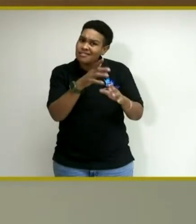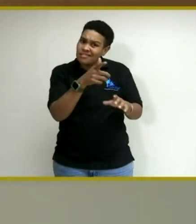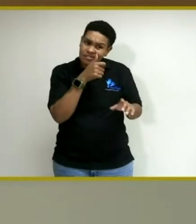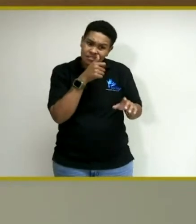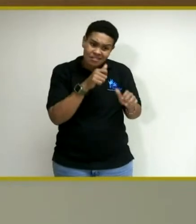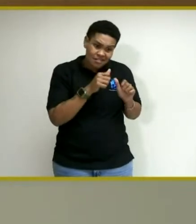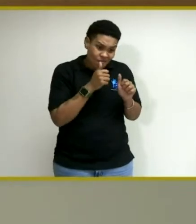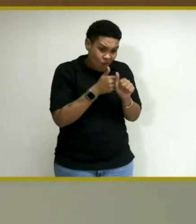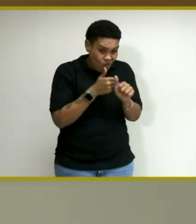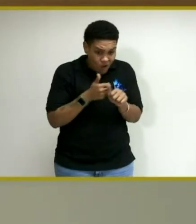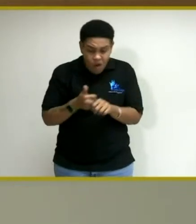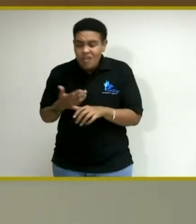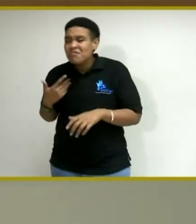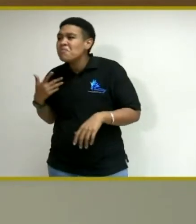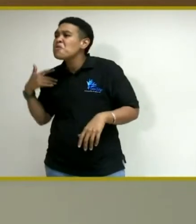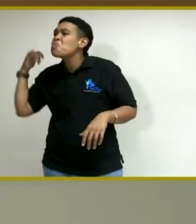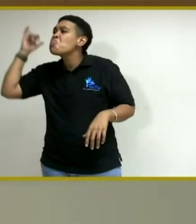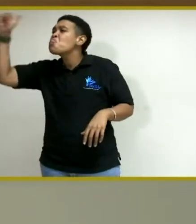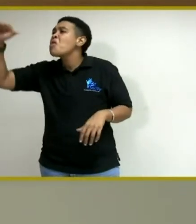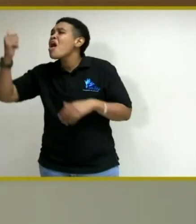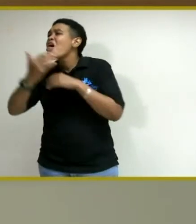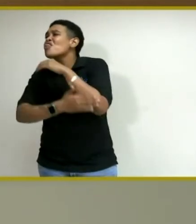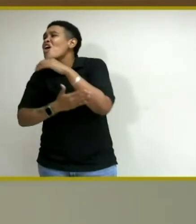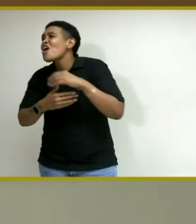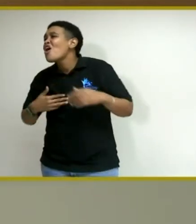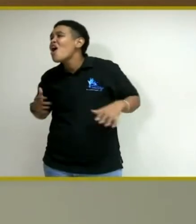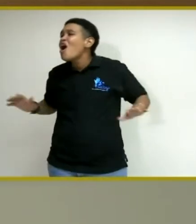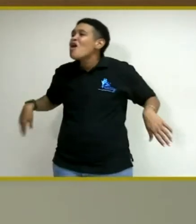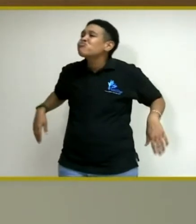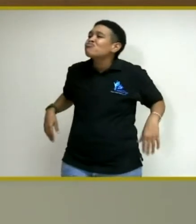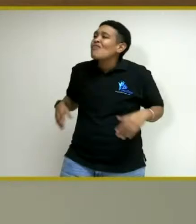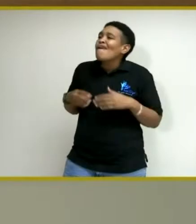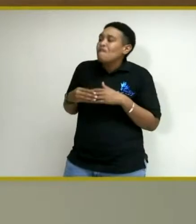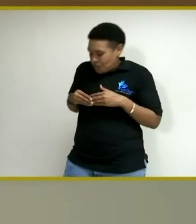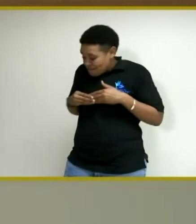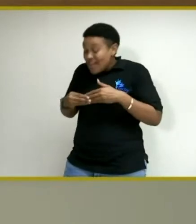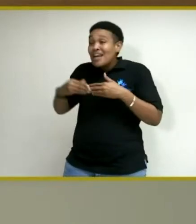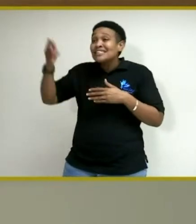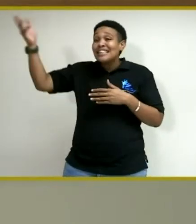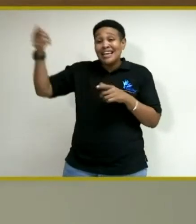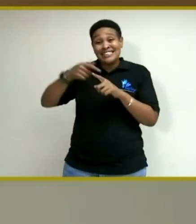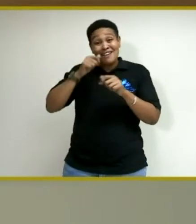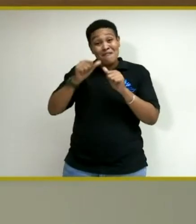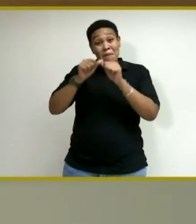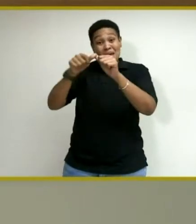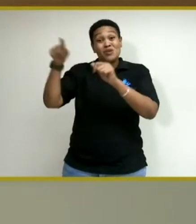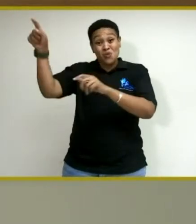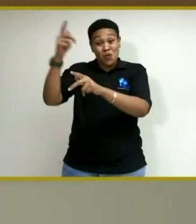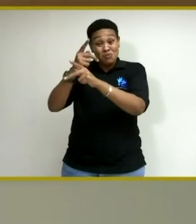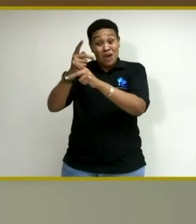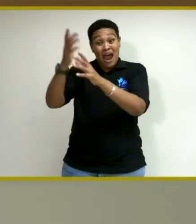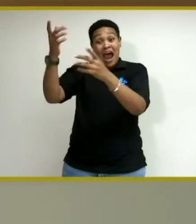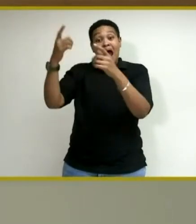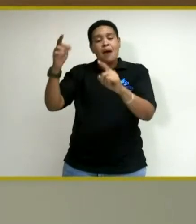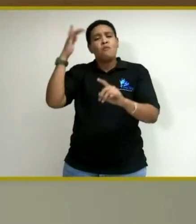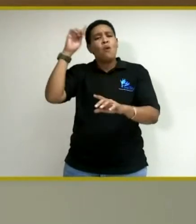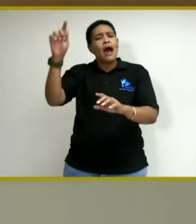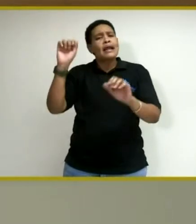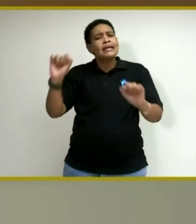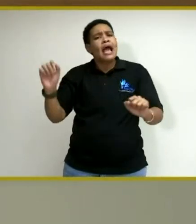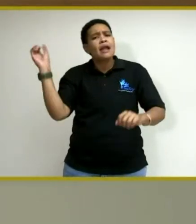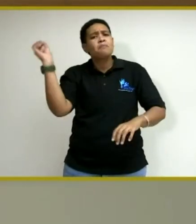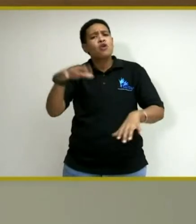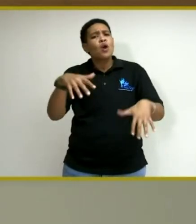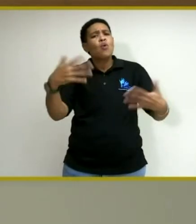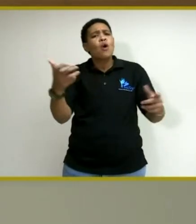that we are advocating adherence to, that they do maintain those precautions, because they may bring